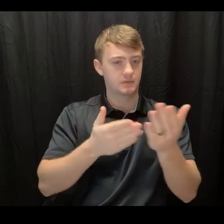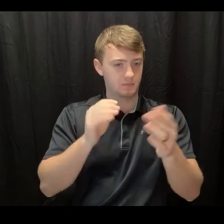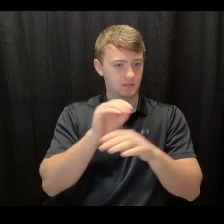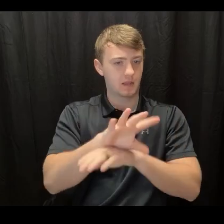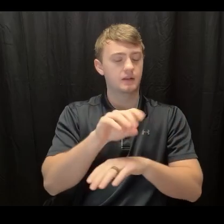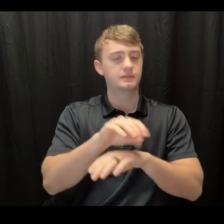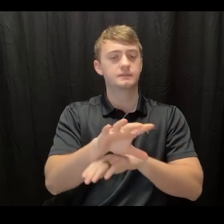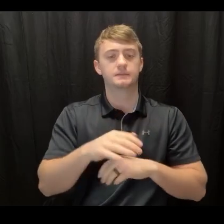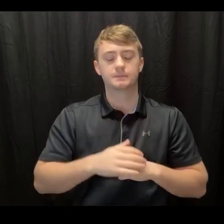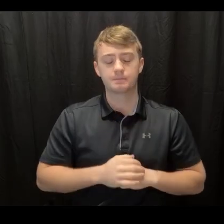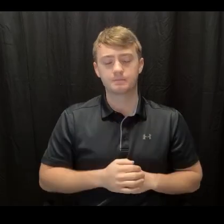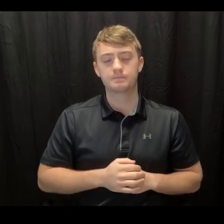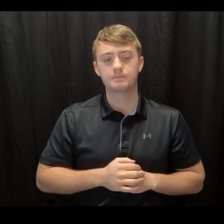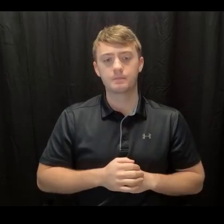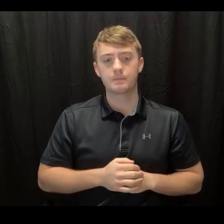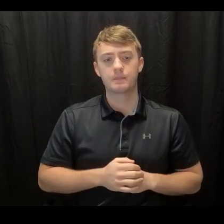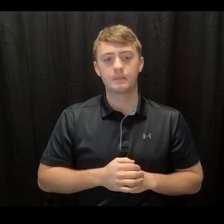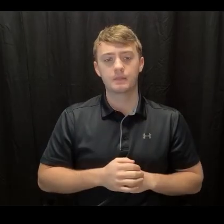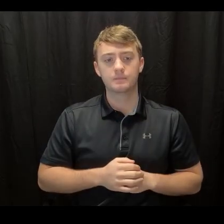some guidance.